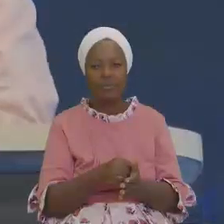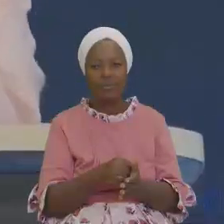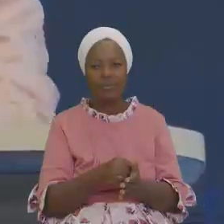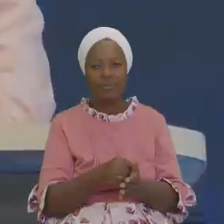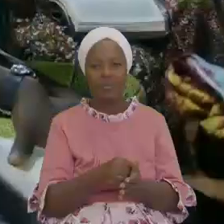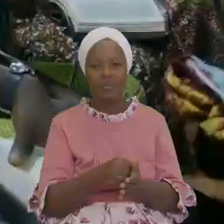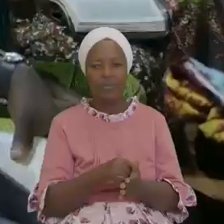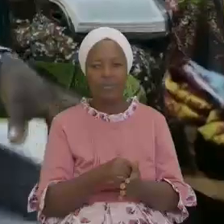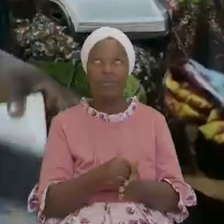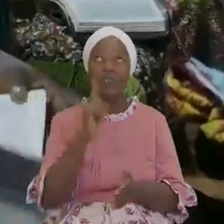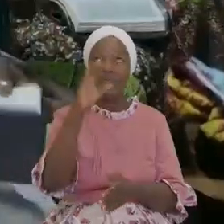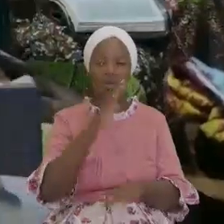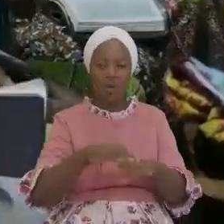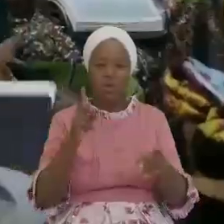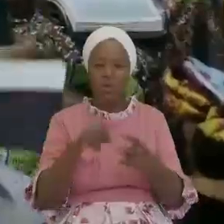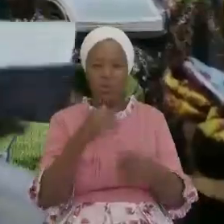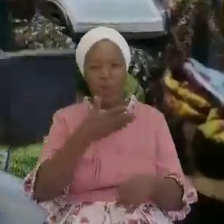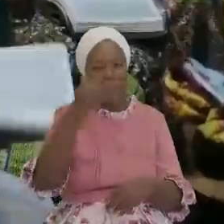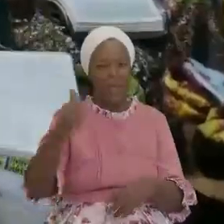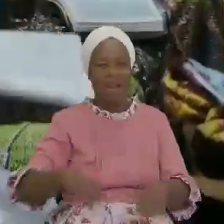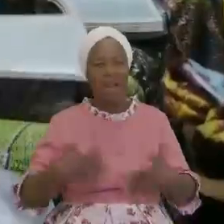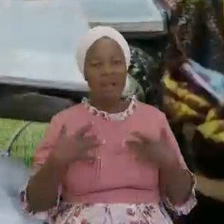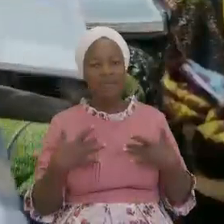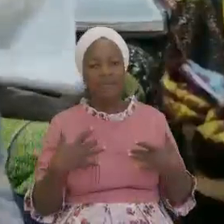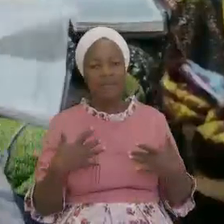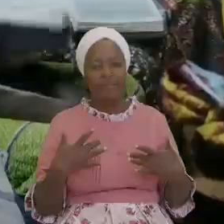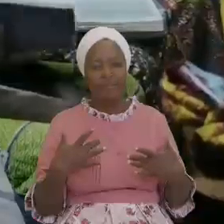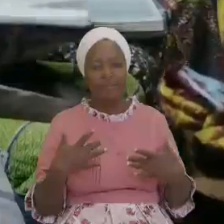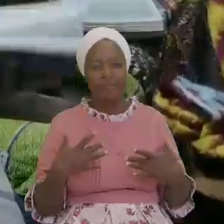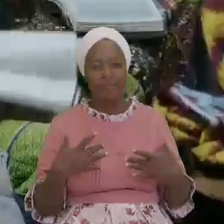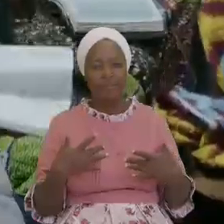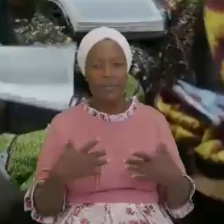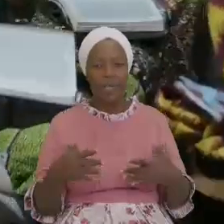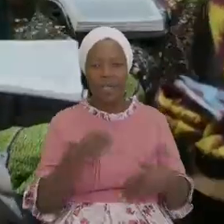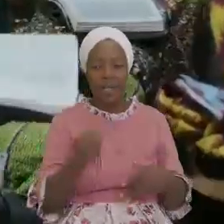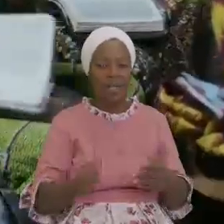He's calling you to a better life, a higher